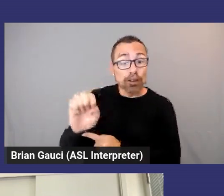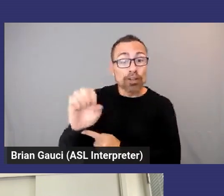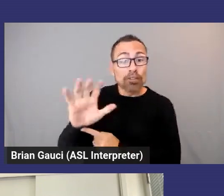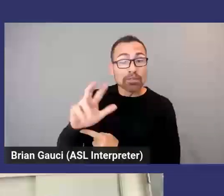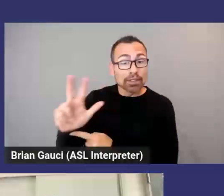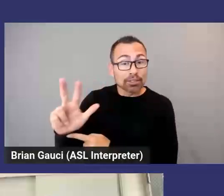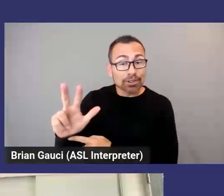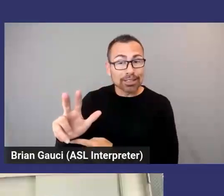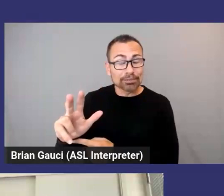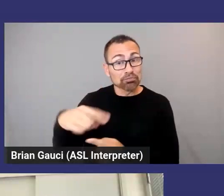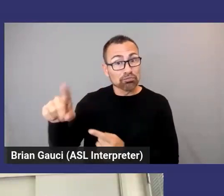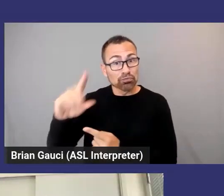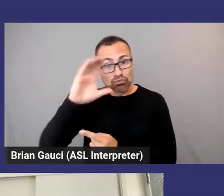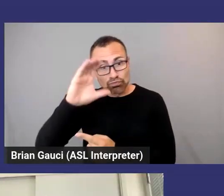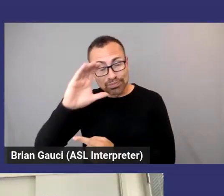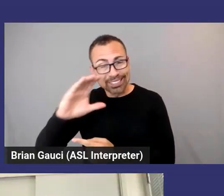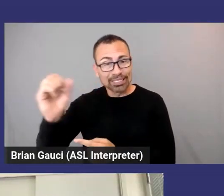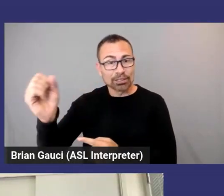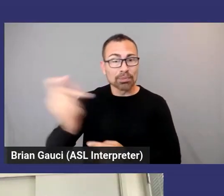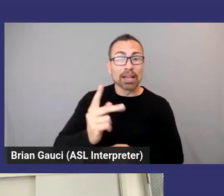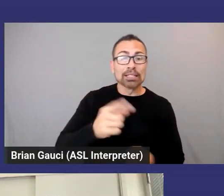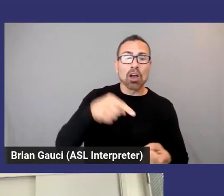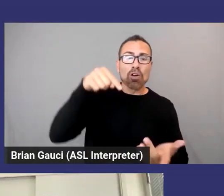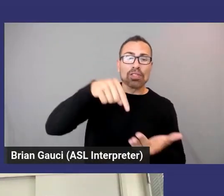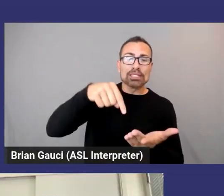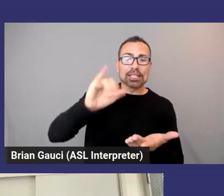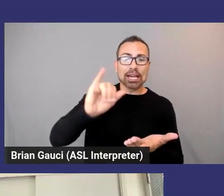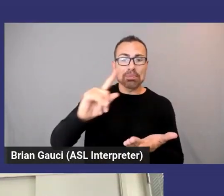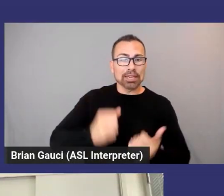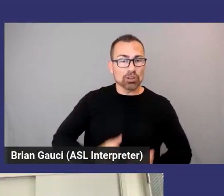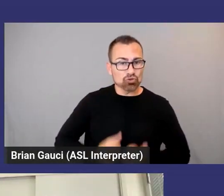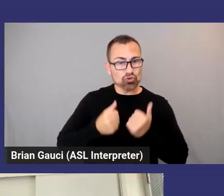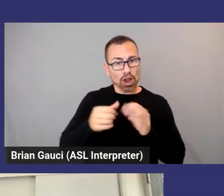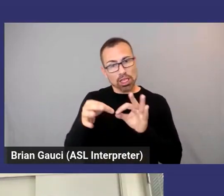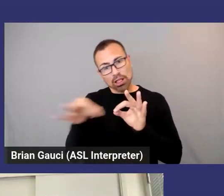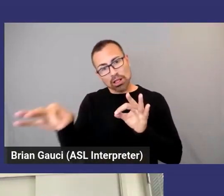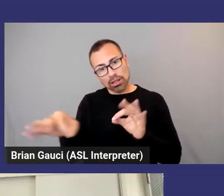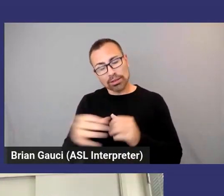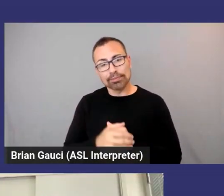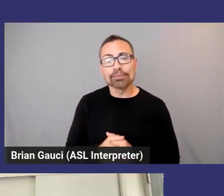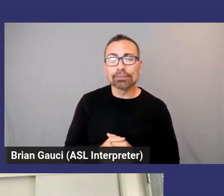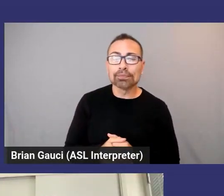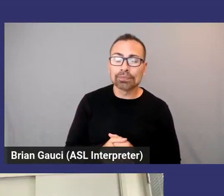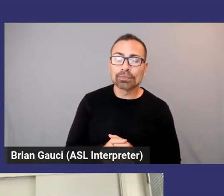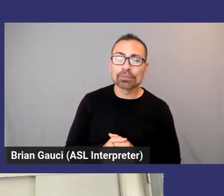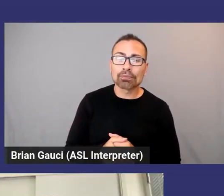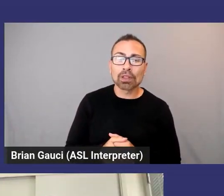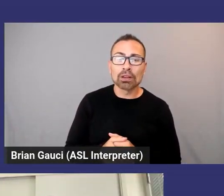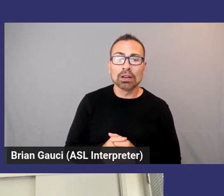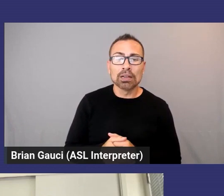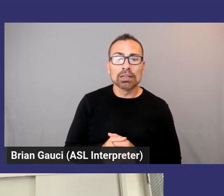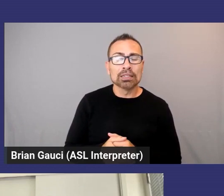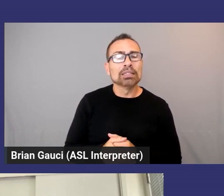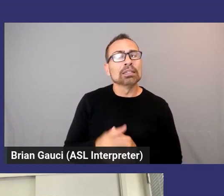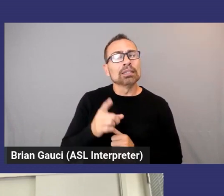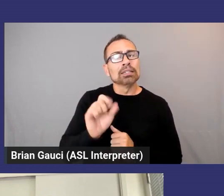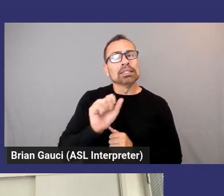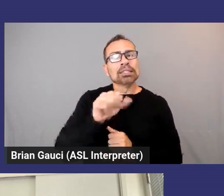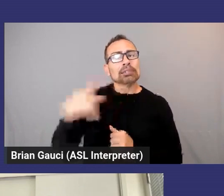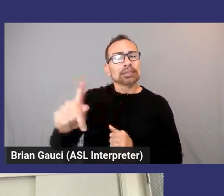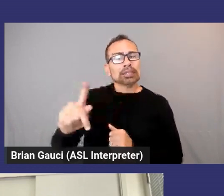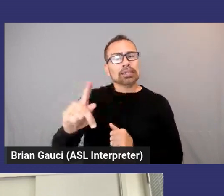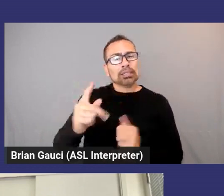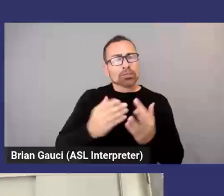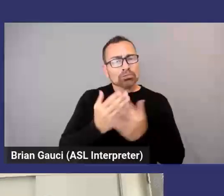say, oh, that's an IP address, blah, blah, blah, right? And then the application goes through a whole